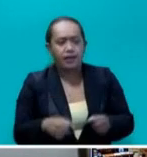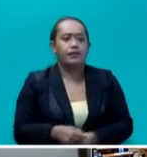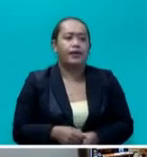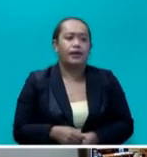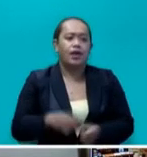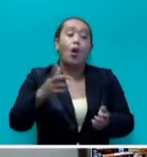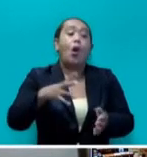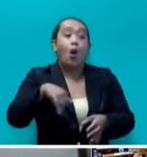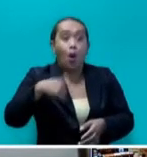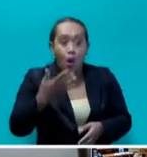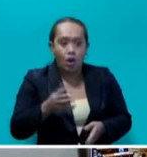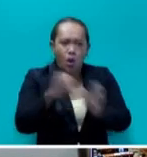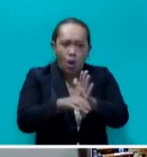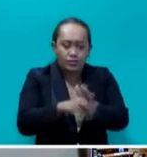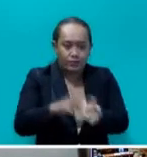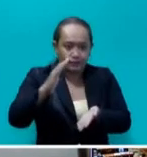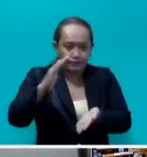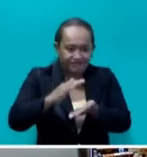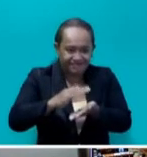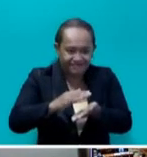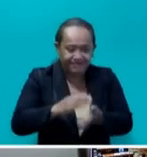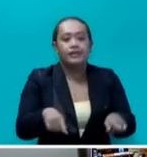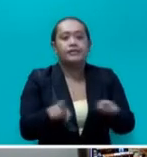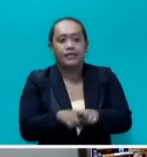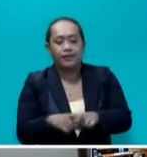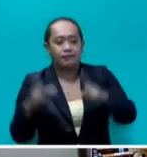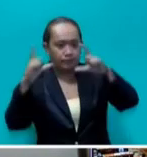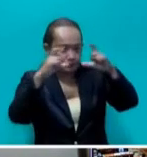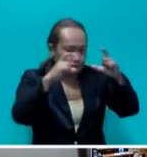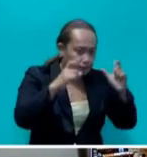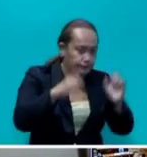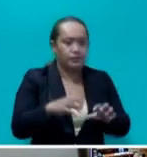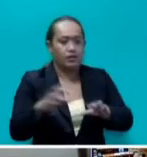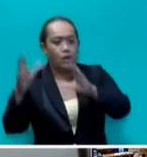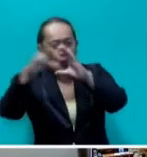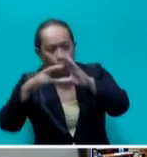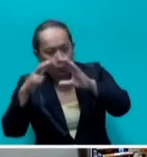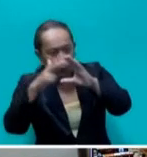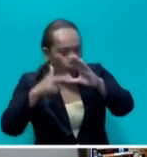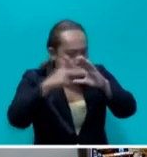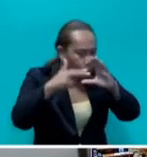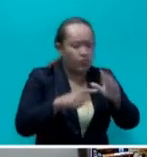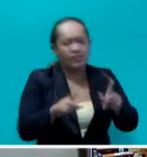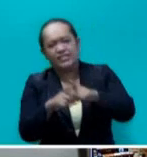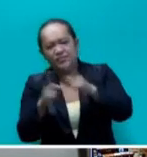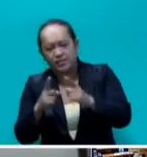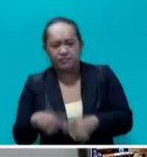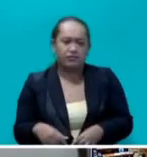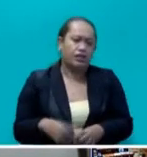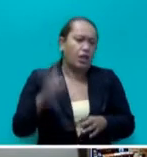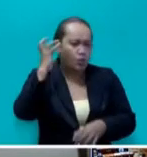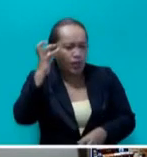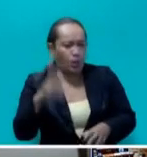duty on audiovisual equipment such as television cameras, digital cameras, video camera recorders, pocket-sized radio cassette players, and radio receivers from 5% to